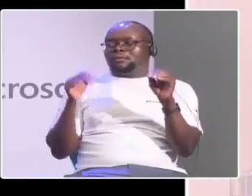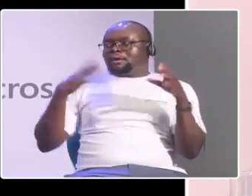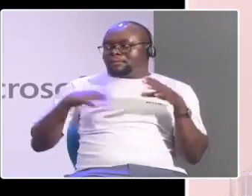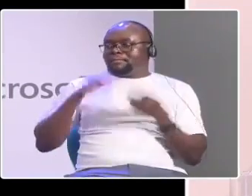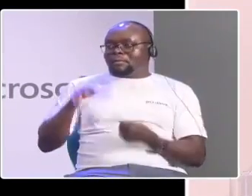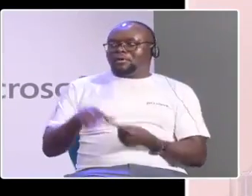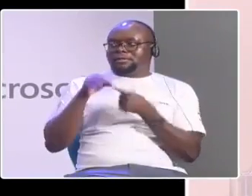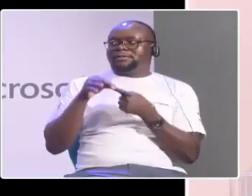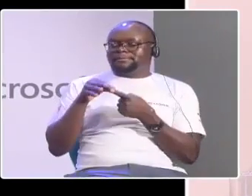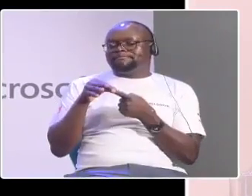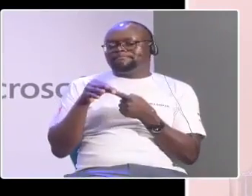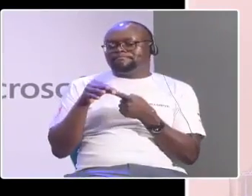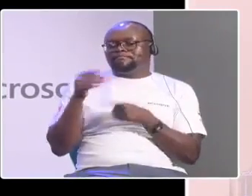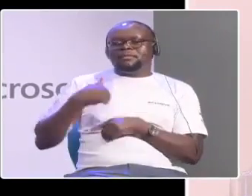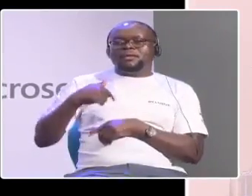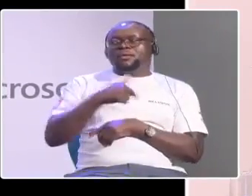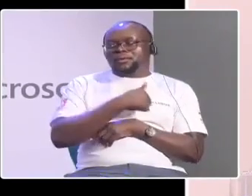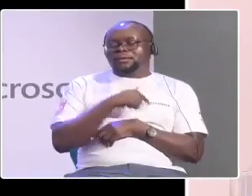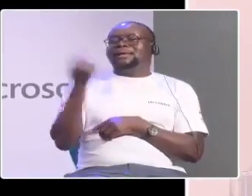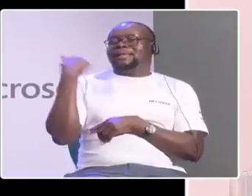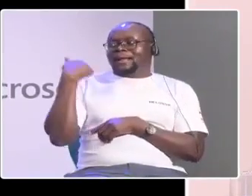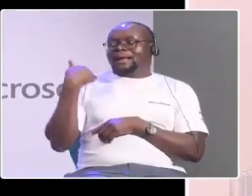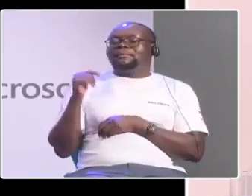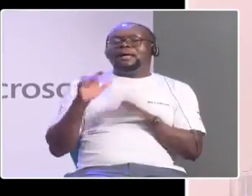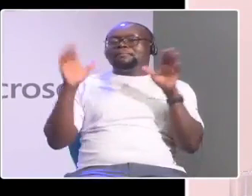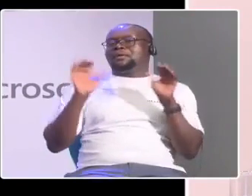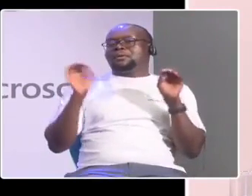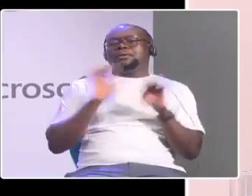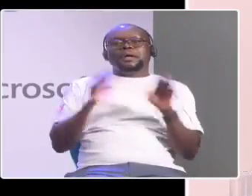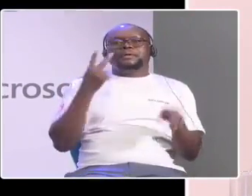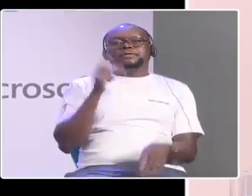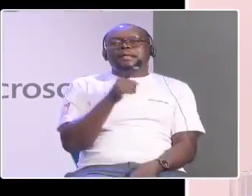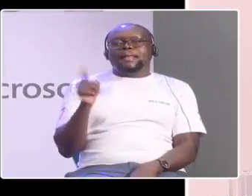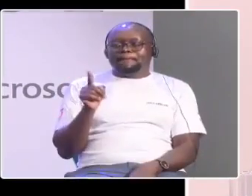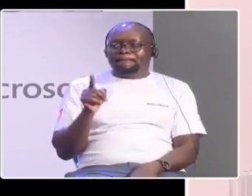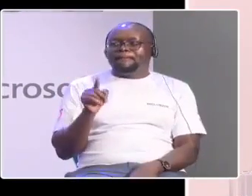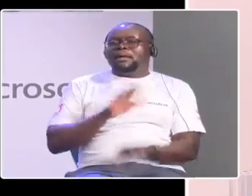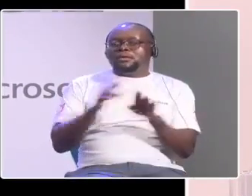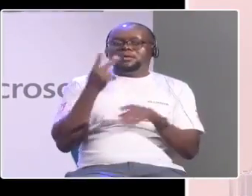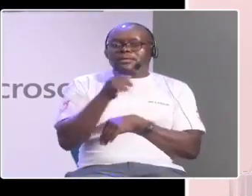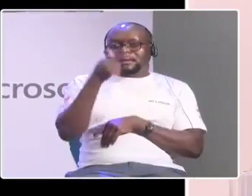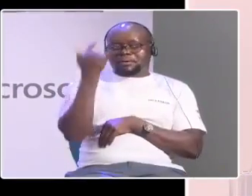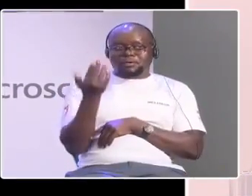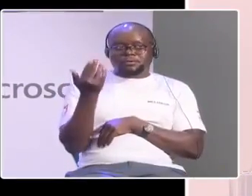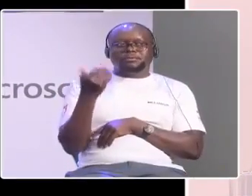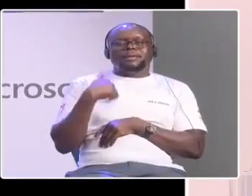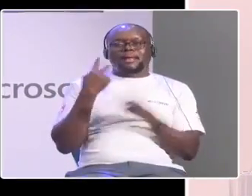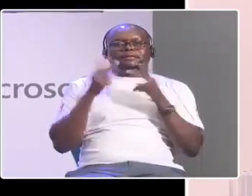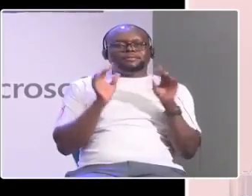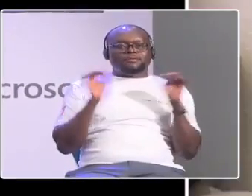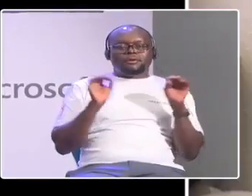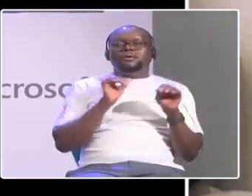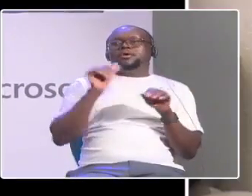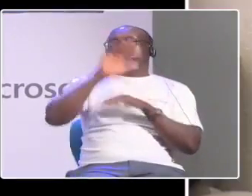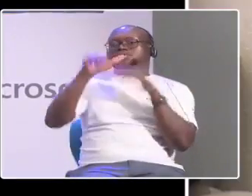are prioritizing, it's really, the numbers are that big? I don't see them. Well, you don't see them because they're invisible. Not